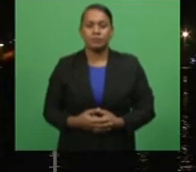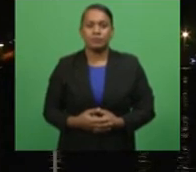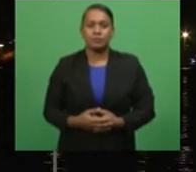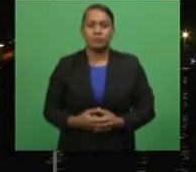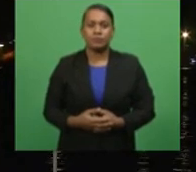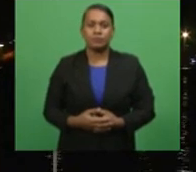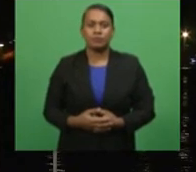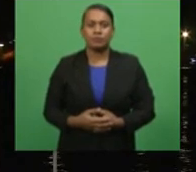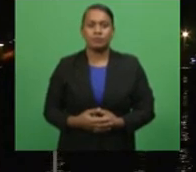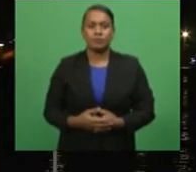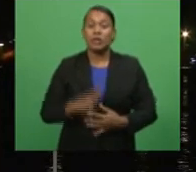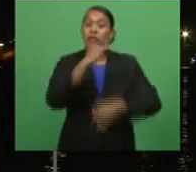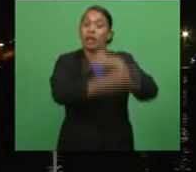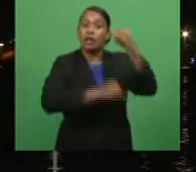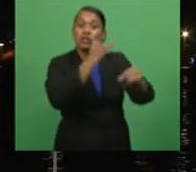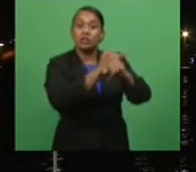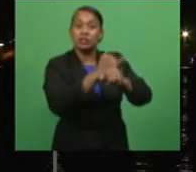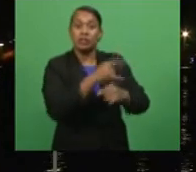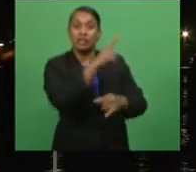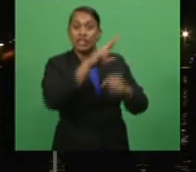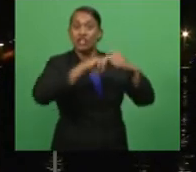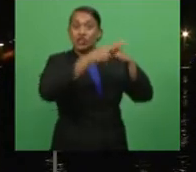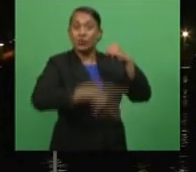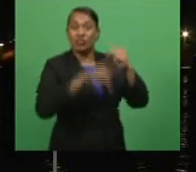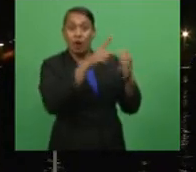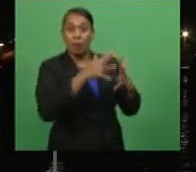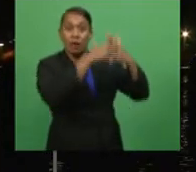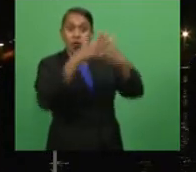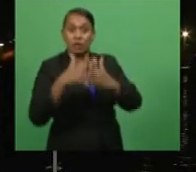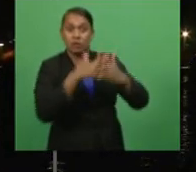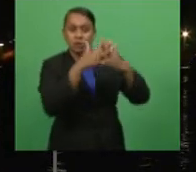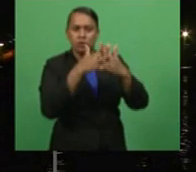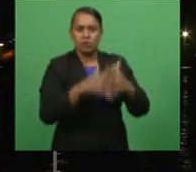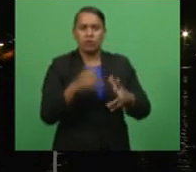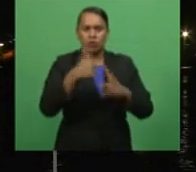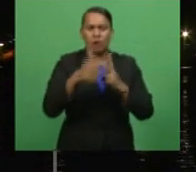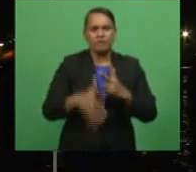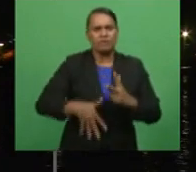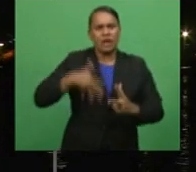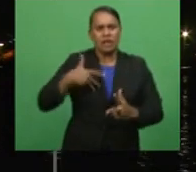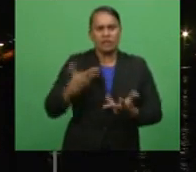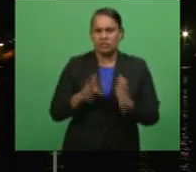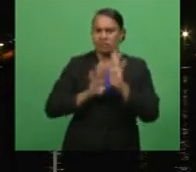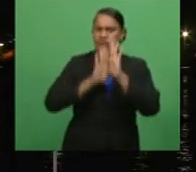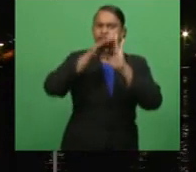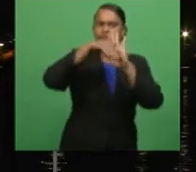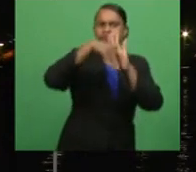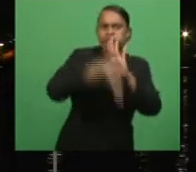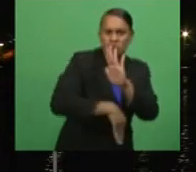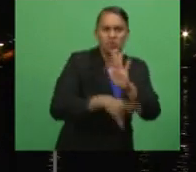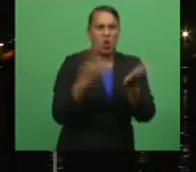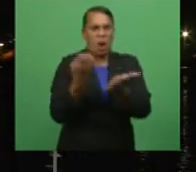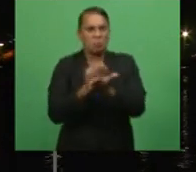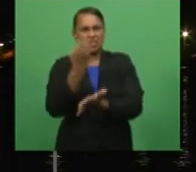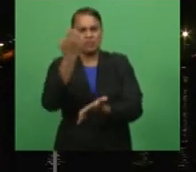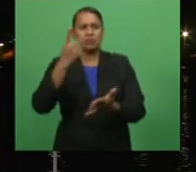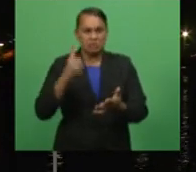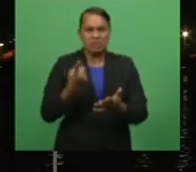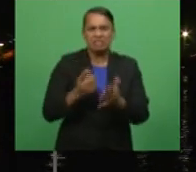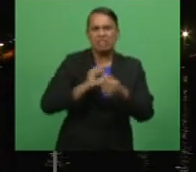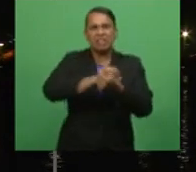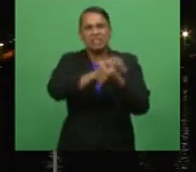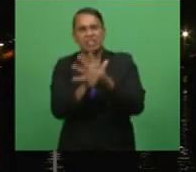Turning overseas, the United States is also feeling the economic pain of coronavirus, as in the past 7 weeks, more